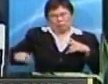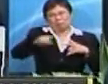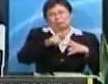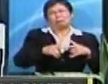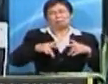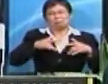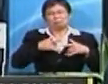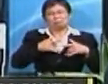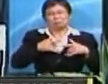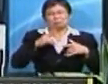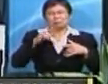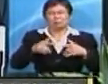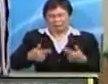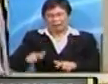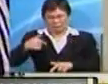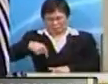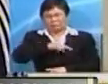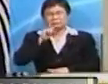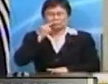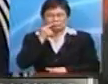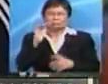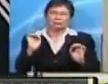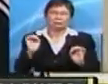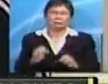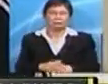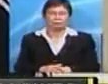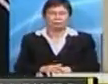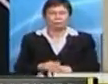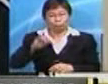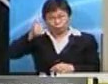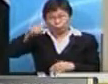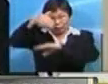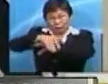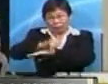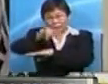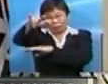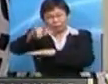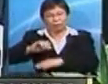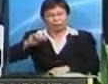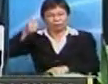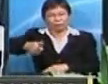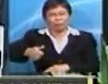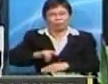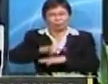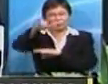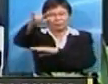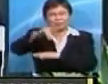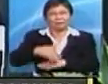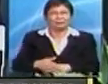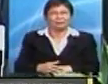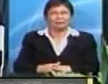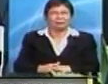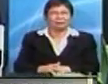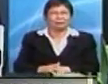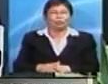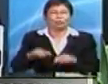the families. So, lastly, will there be no PC while you're away? Because you're leaving tomorrow, right? I can have a PC when I'm away.